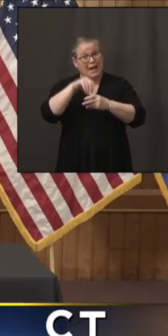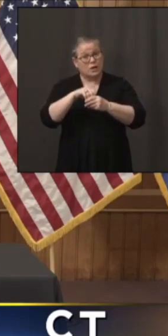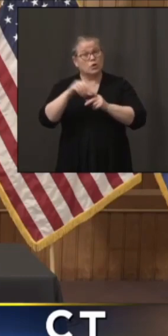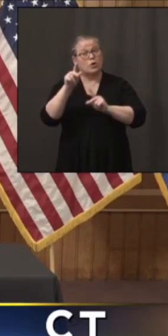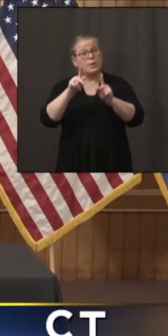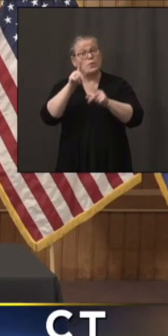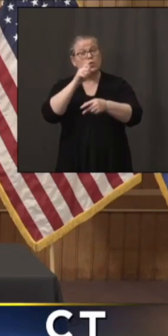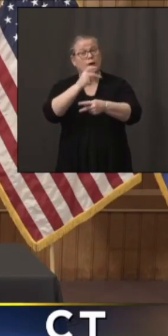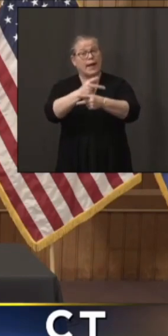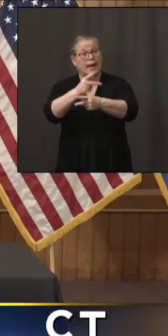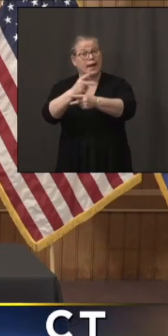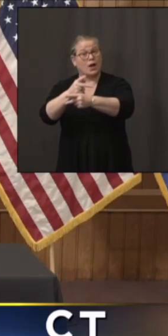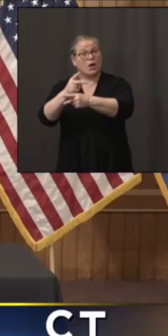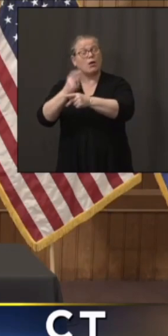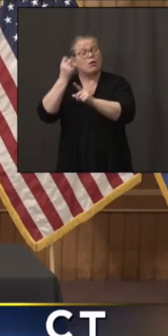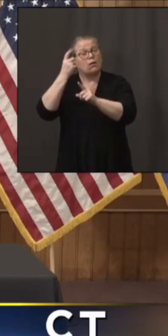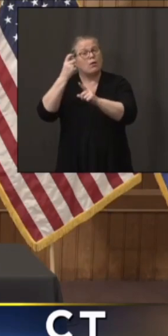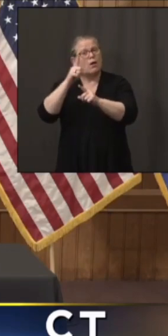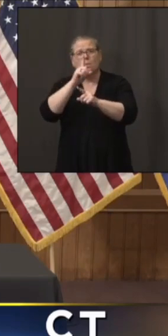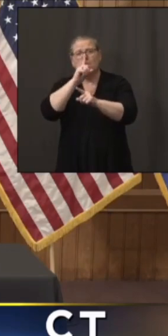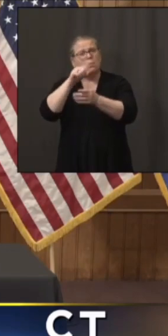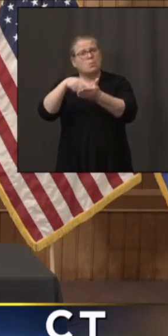of individuals who are 75 and older?